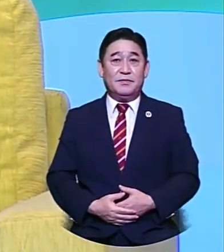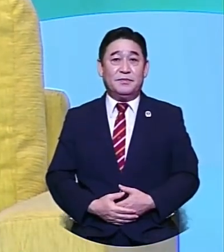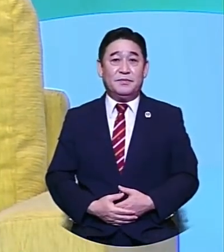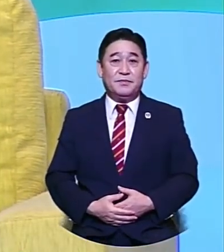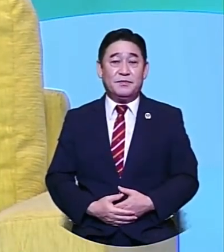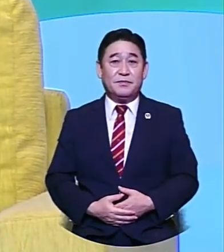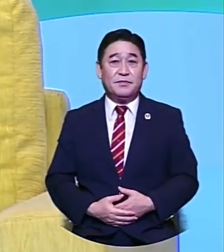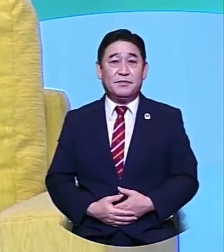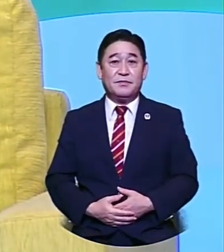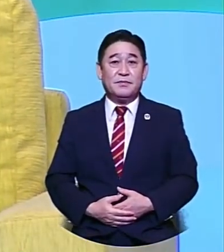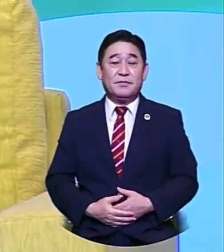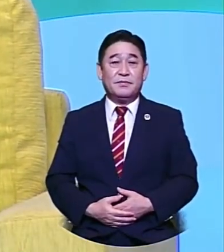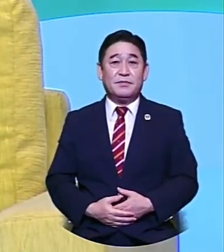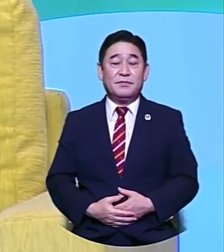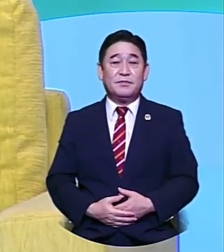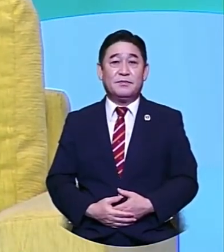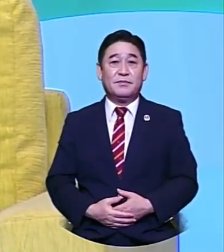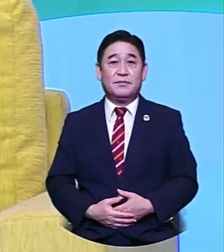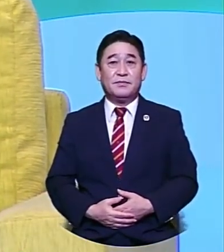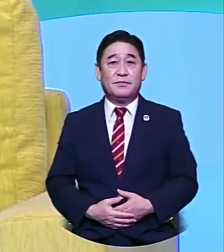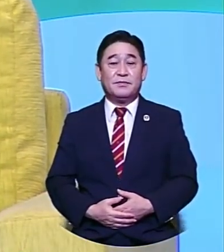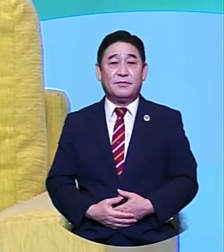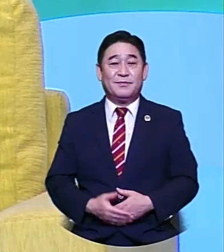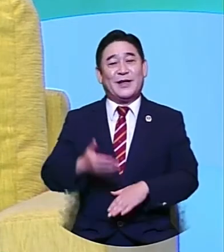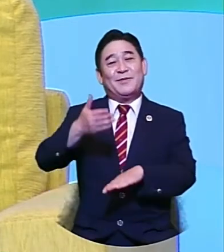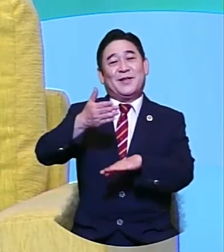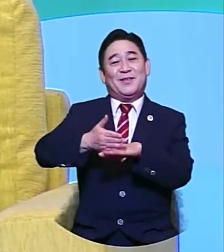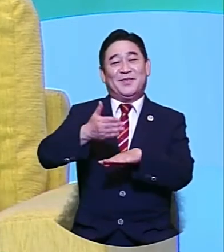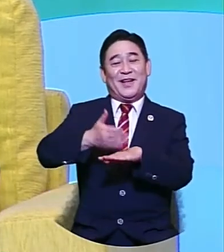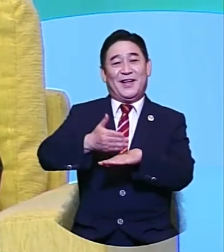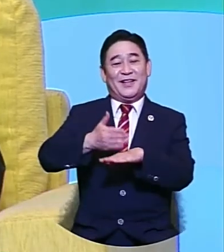Thank you, moderator. Actually,